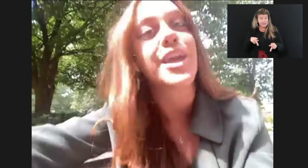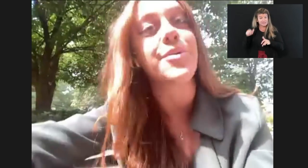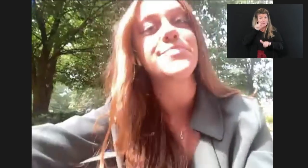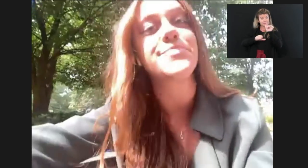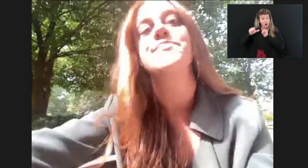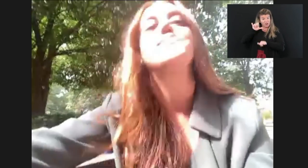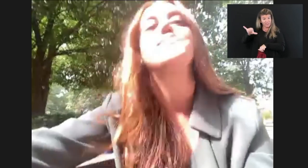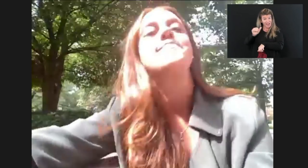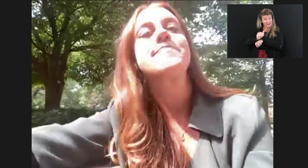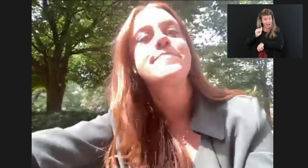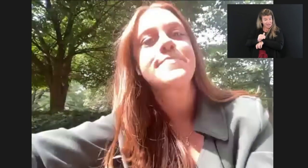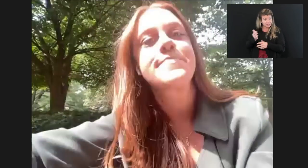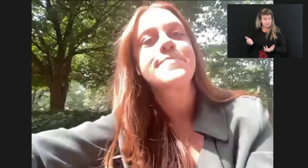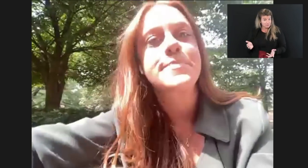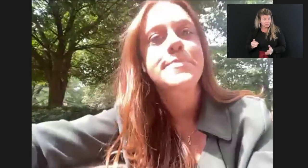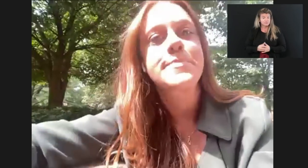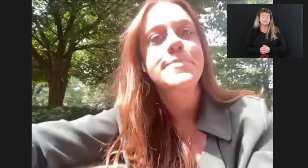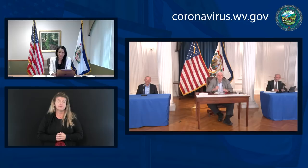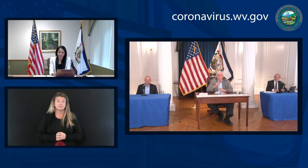Thank you.